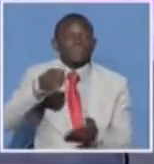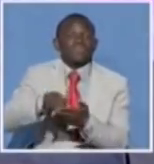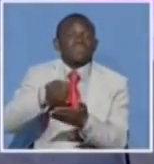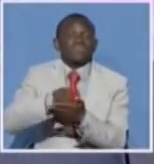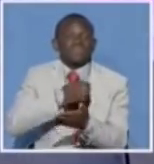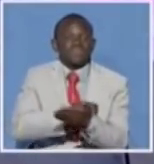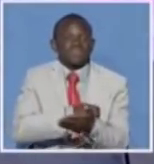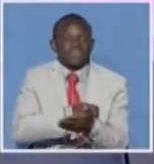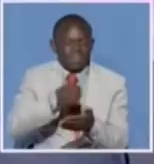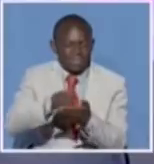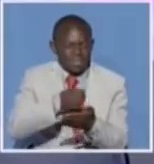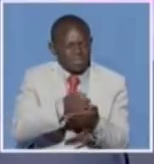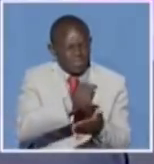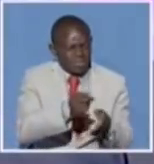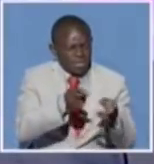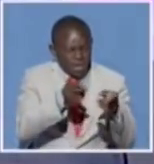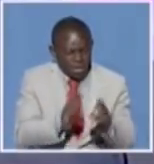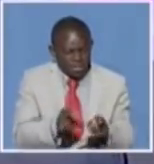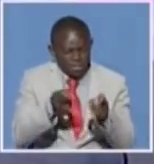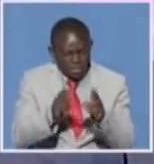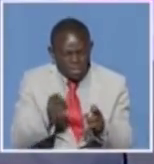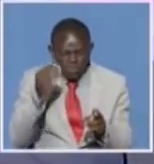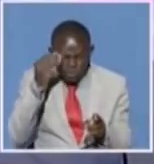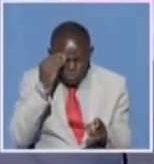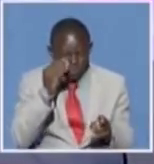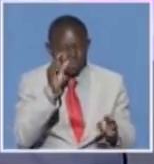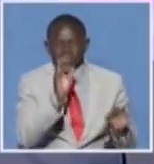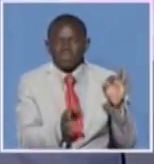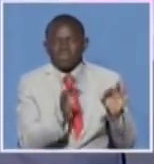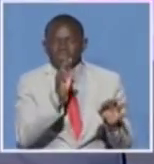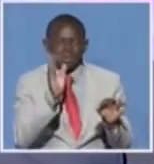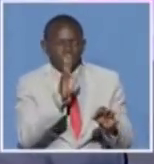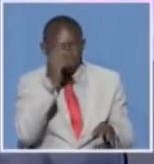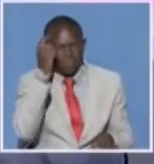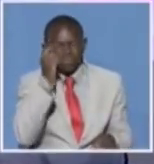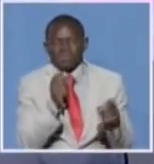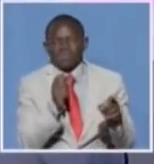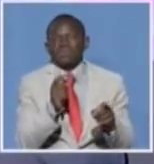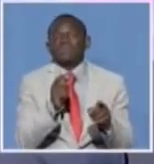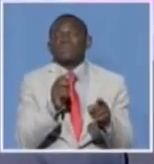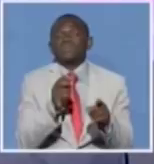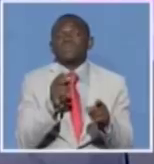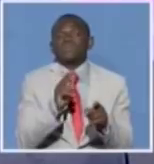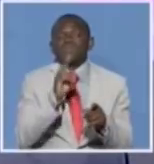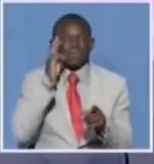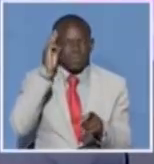those competences. Therefore, the issue of